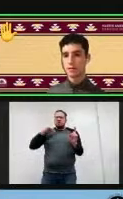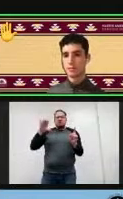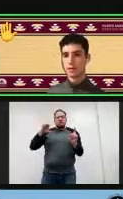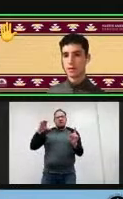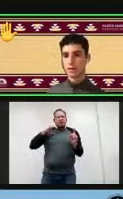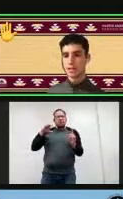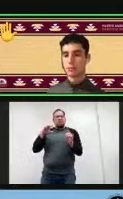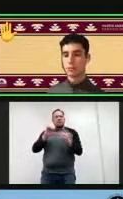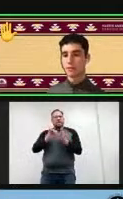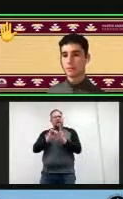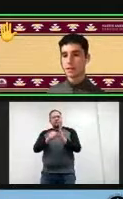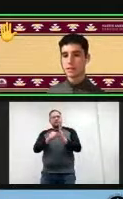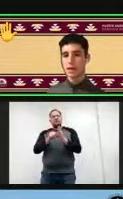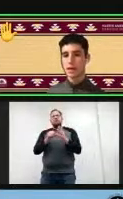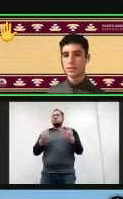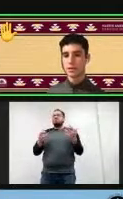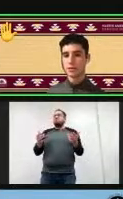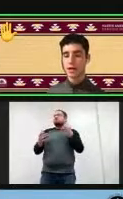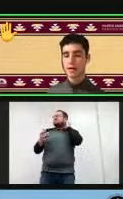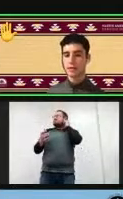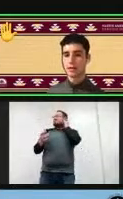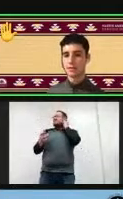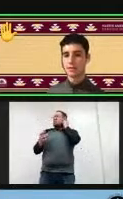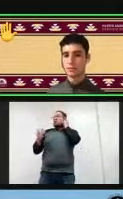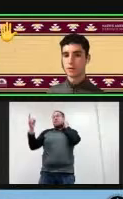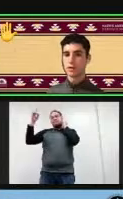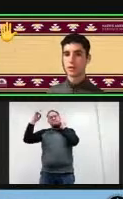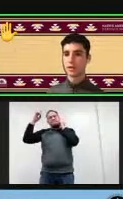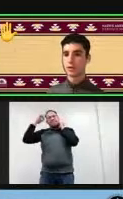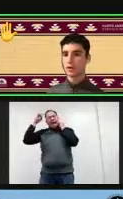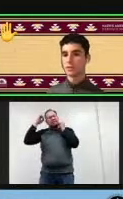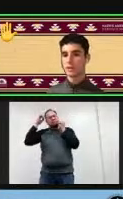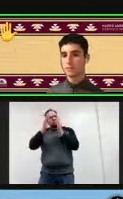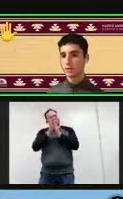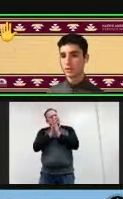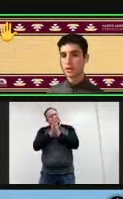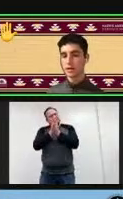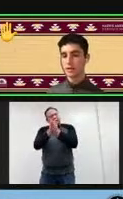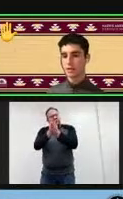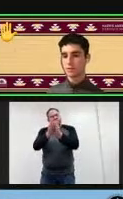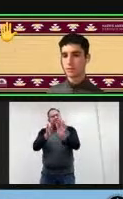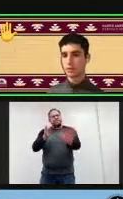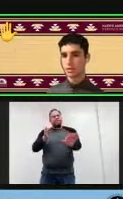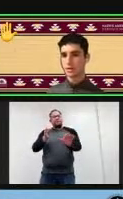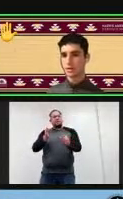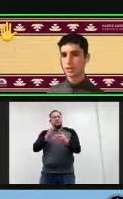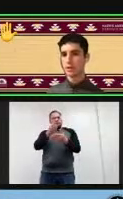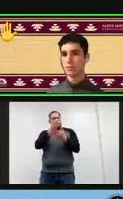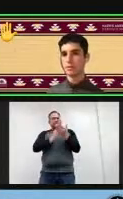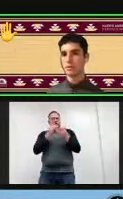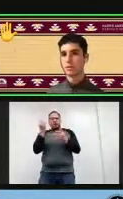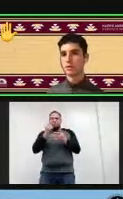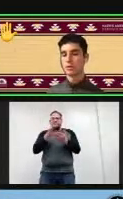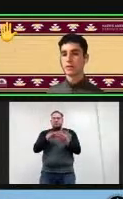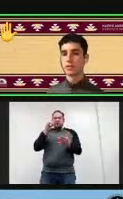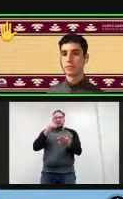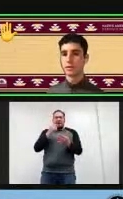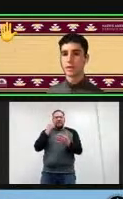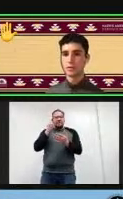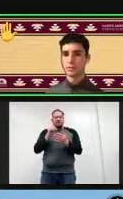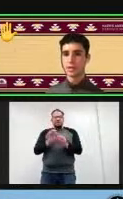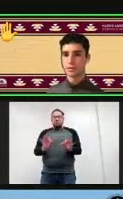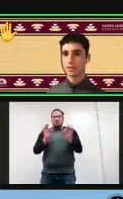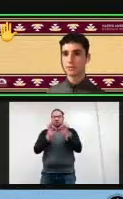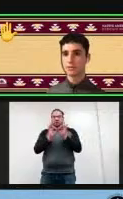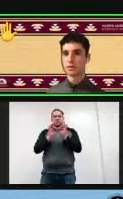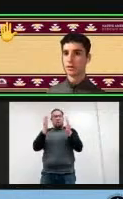of, it's more of a mindset. And so to have the mindset of humility and to always have to be learning, I think that's really important, especially as we hope to have a